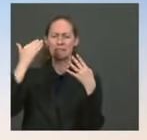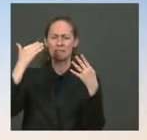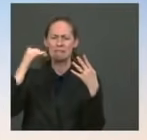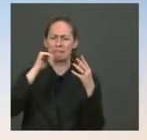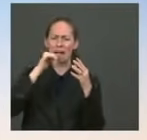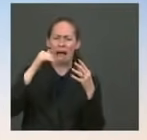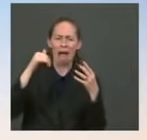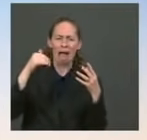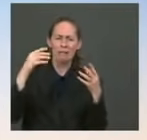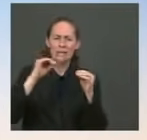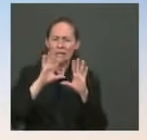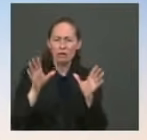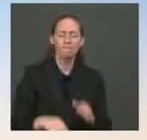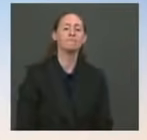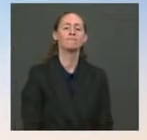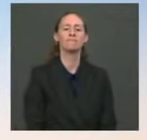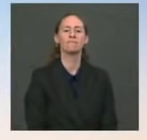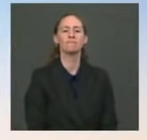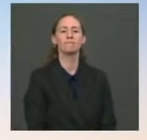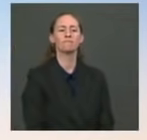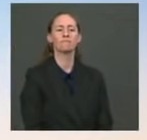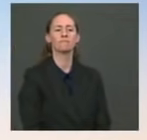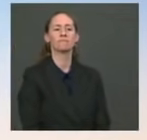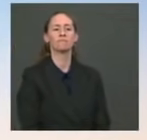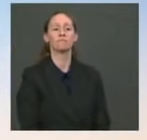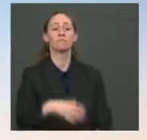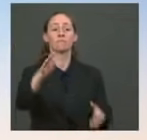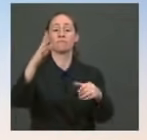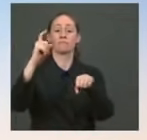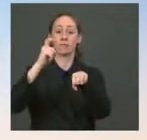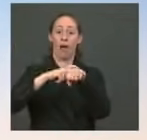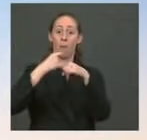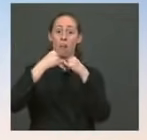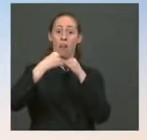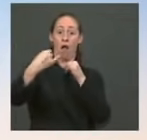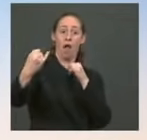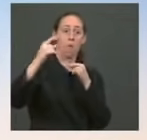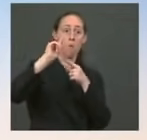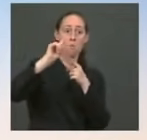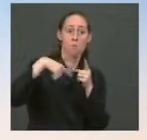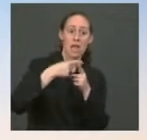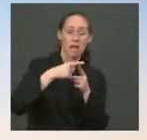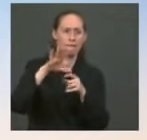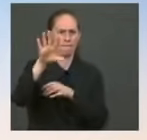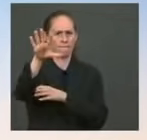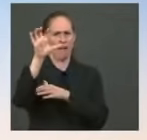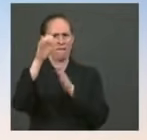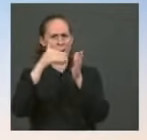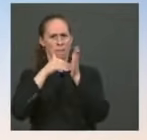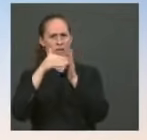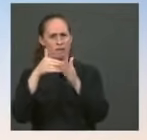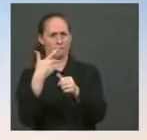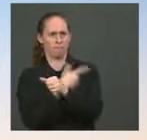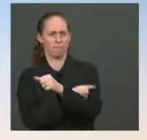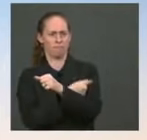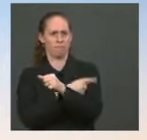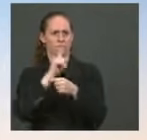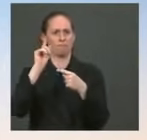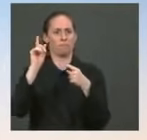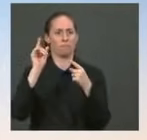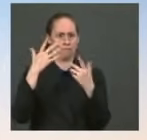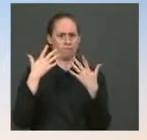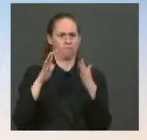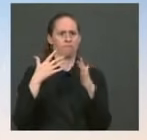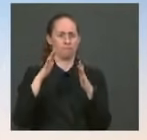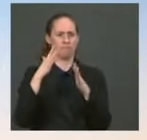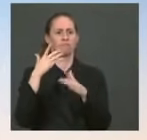specifics here. So the timeline for delivery of these 500 million doses, first 200 million doses will be delivered by June of 2022. I think,